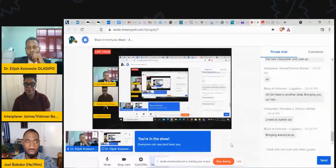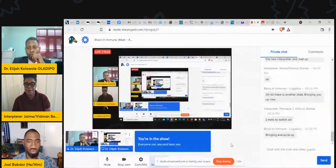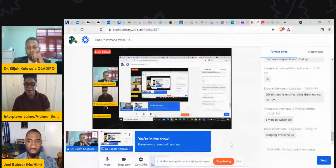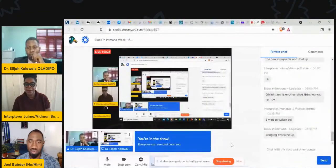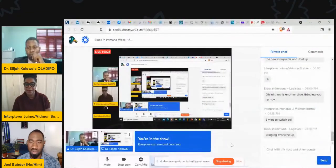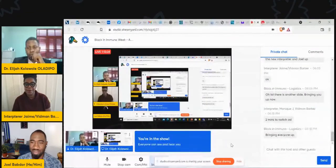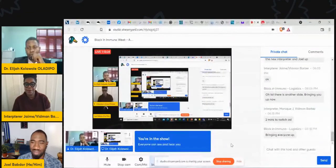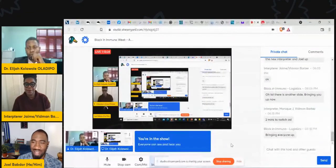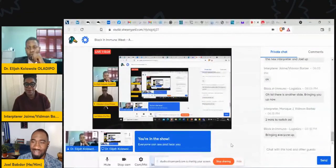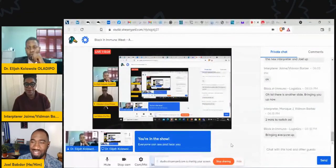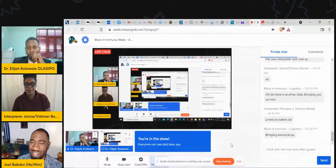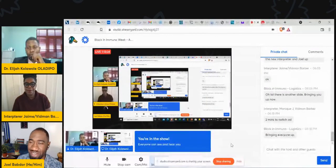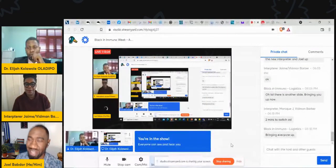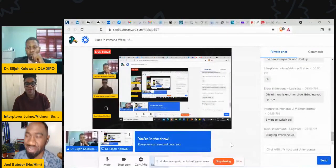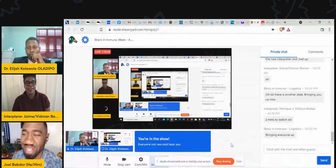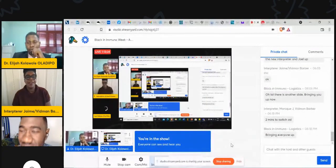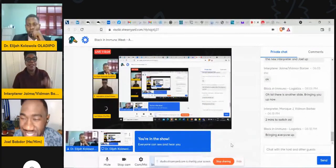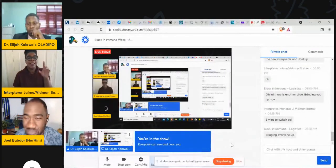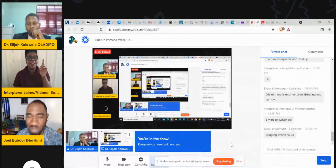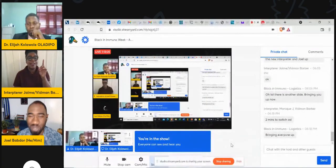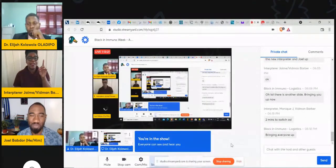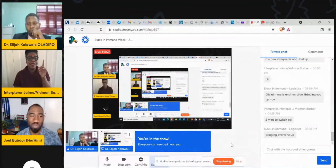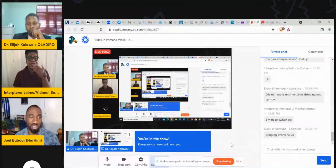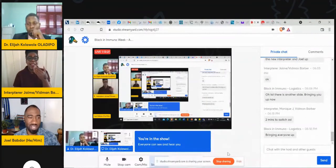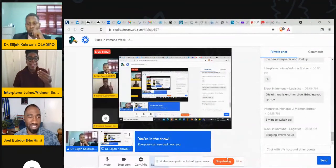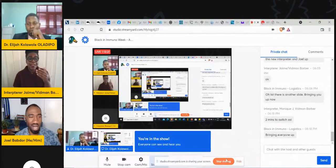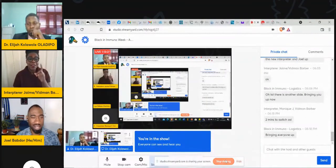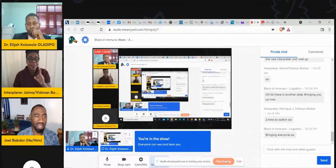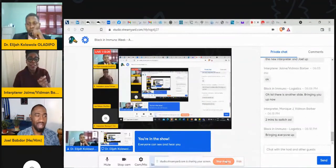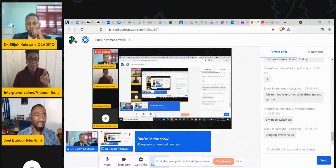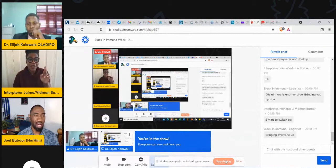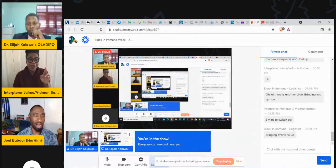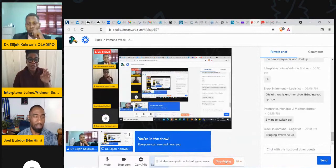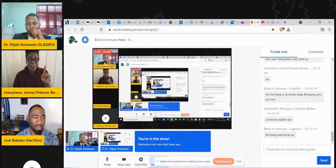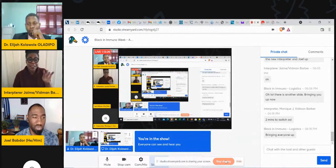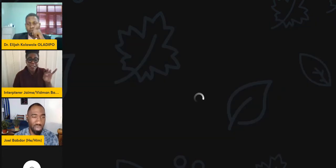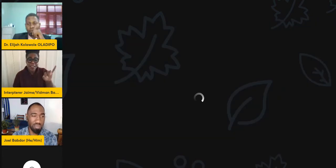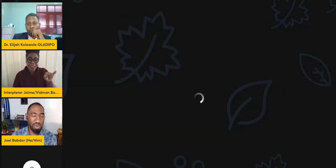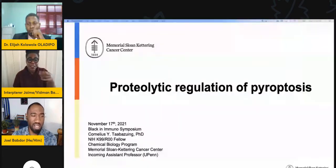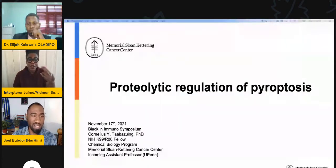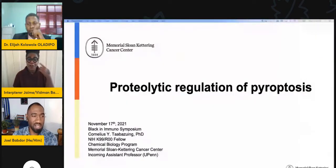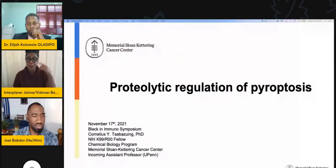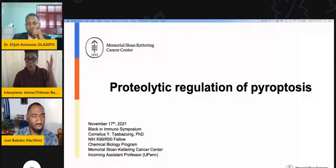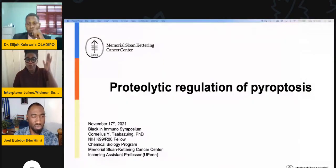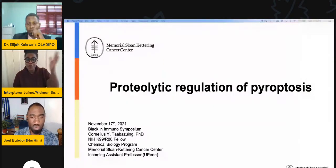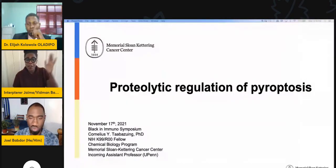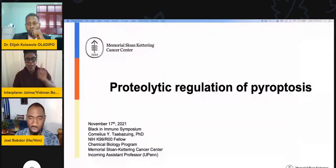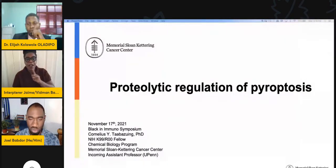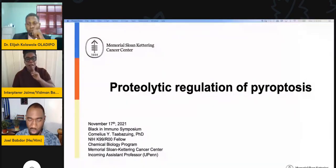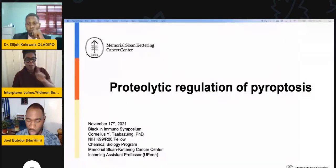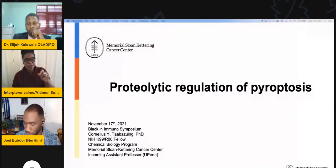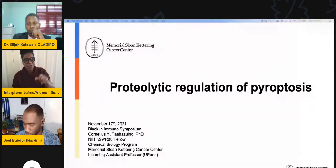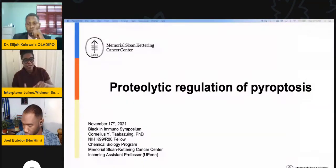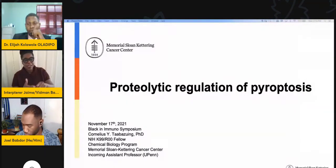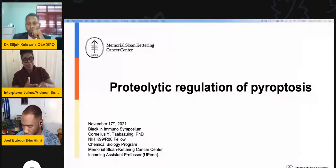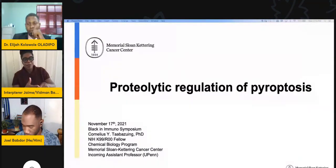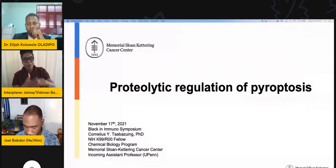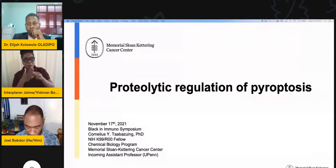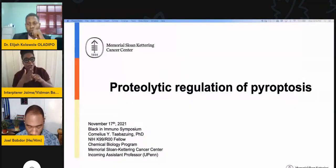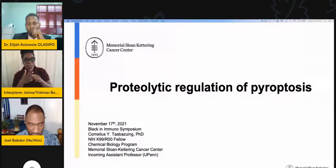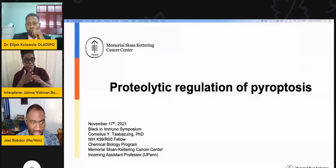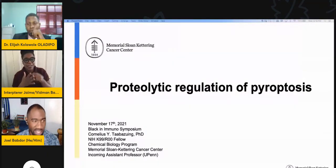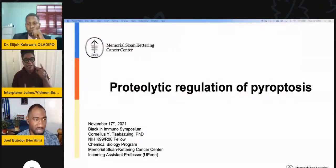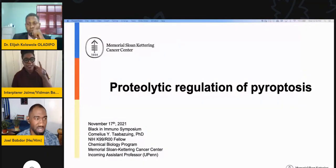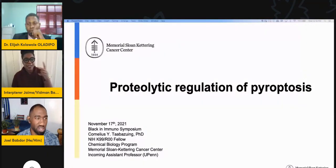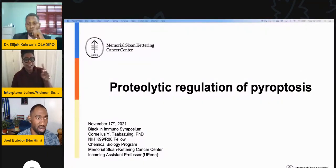Thank you, Dr. Elijah Kolawole Oladipo, for this talk. I'm really impressed to see